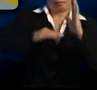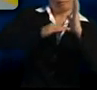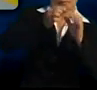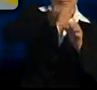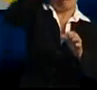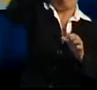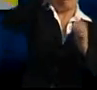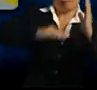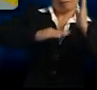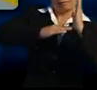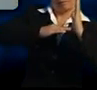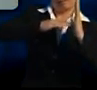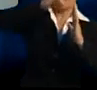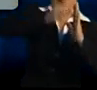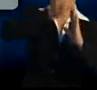stand,